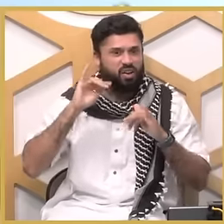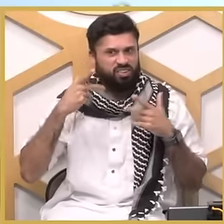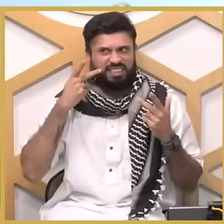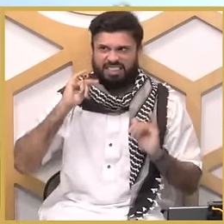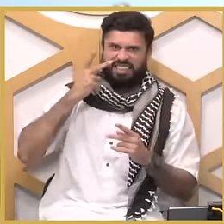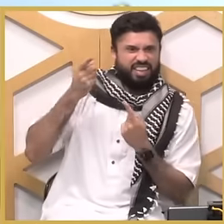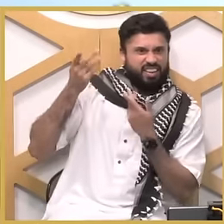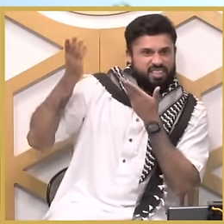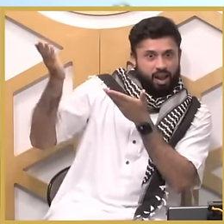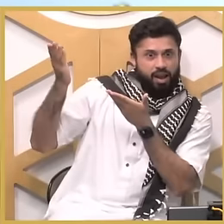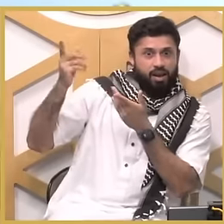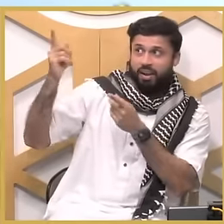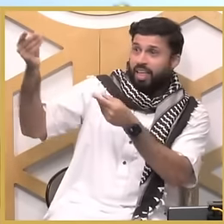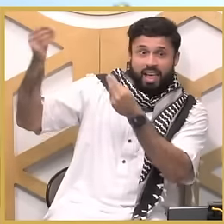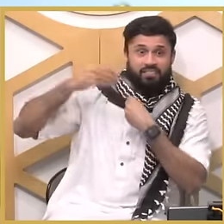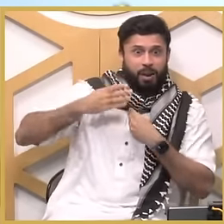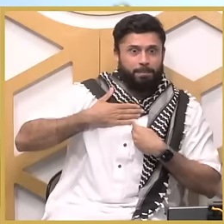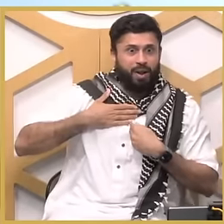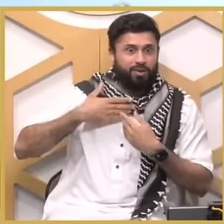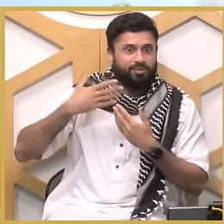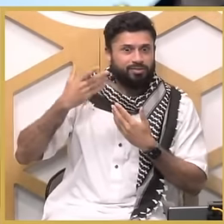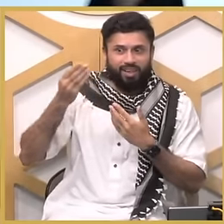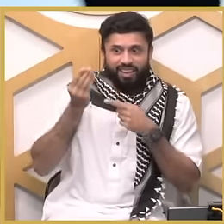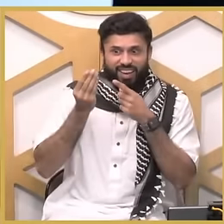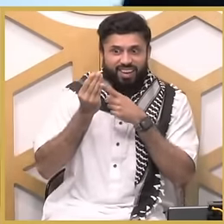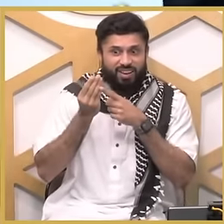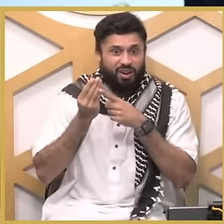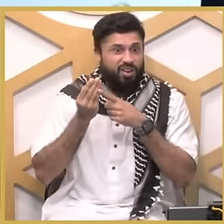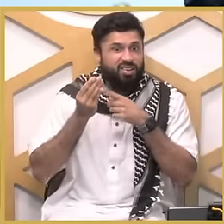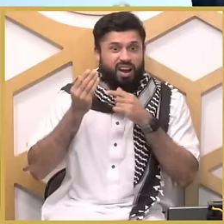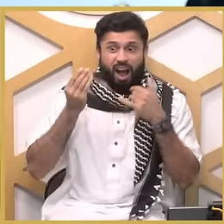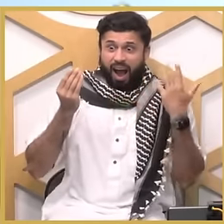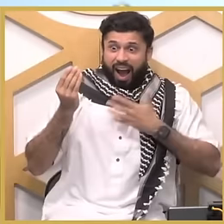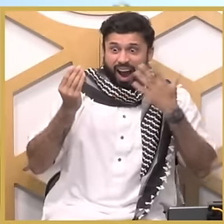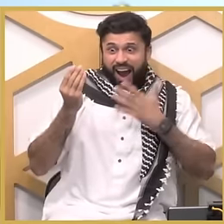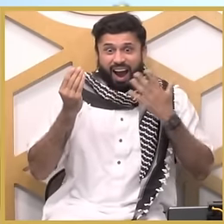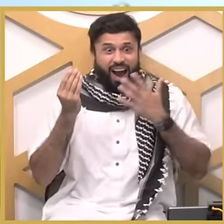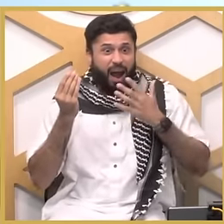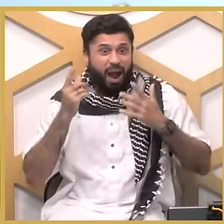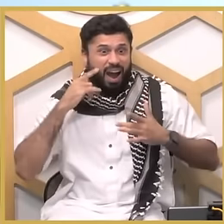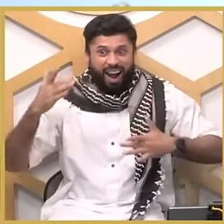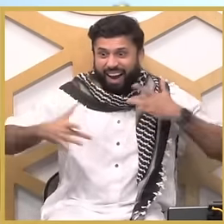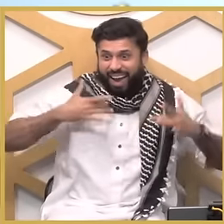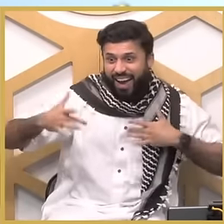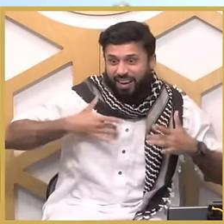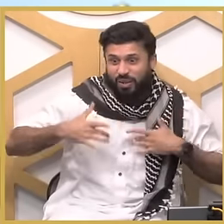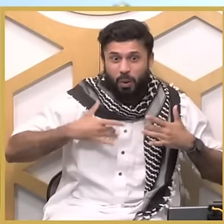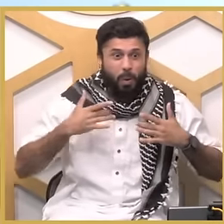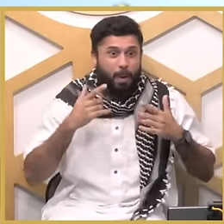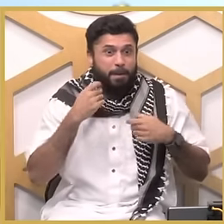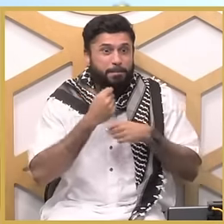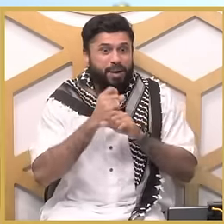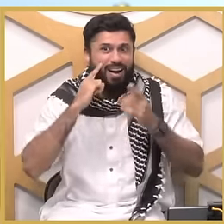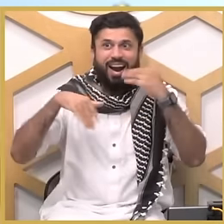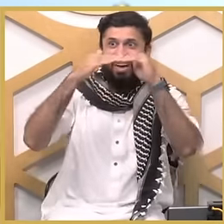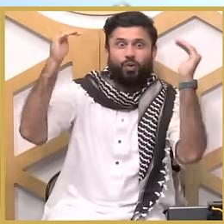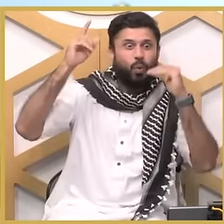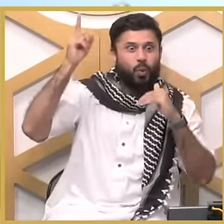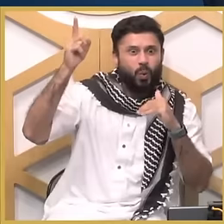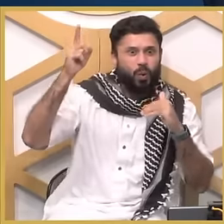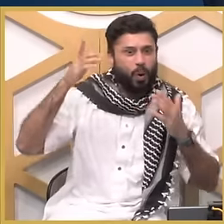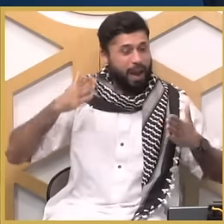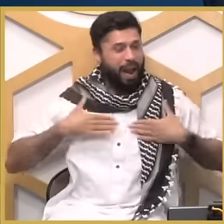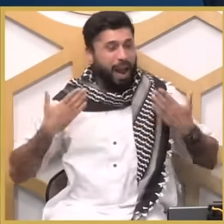I'm proud of you. No. Now go on. Because you've secured that pleasure of Allah subhanahu wa ta'ala at that point. That's interesting because I want to elaborate on the